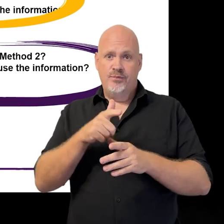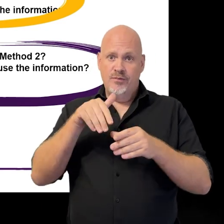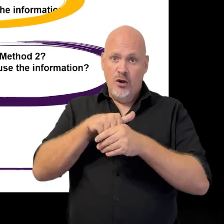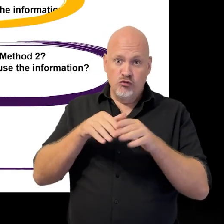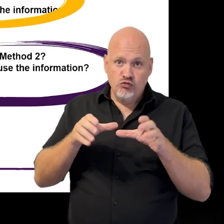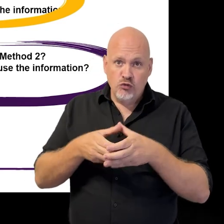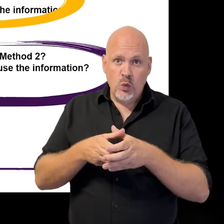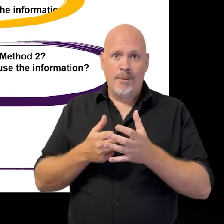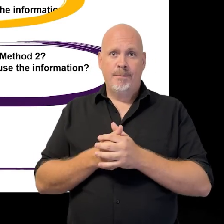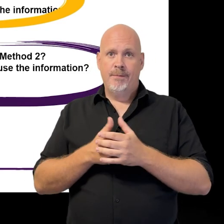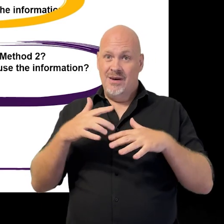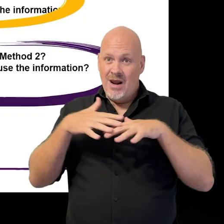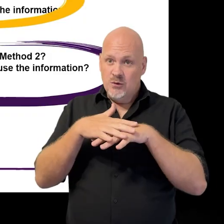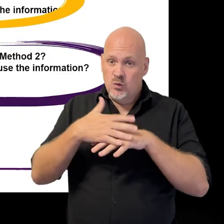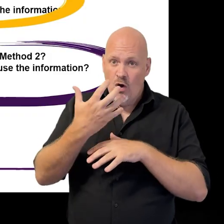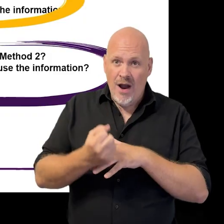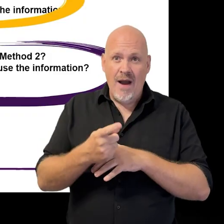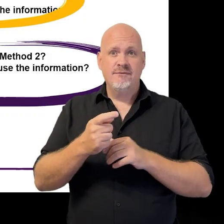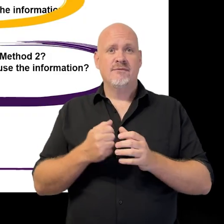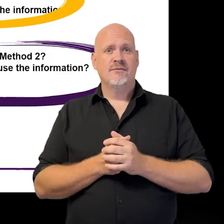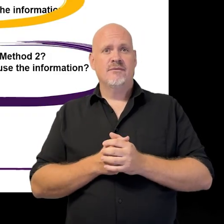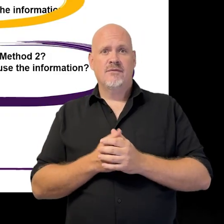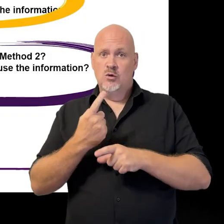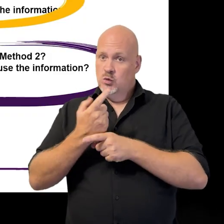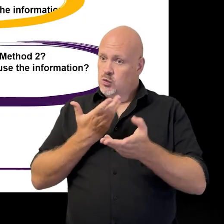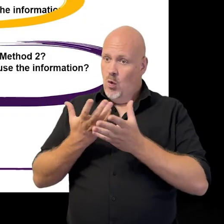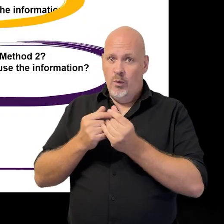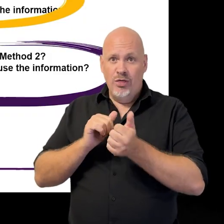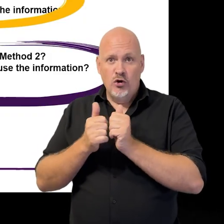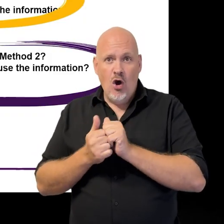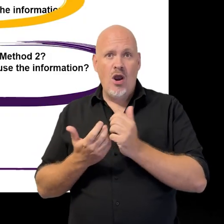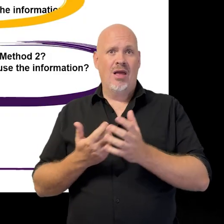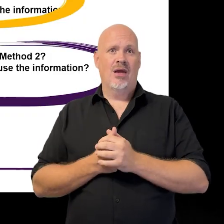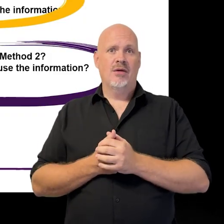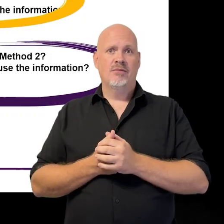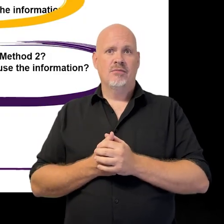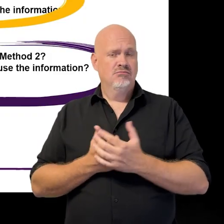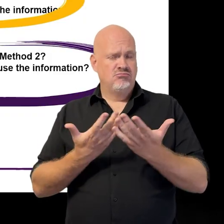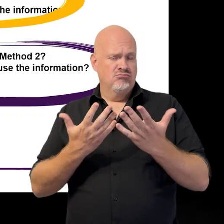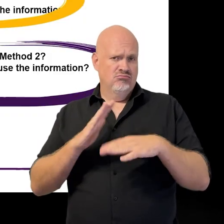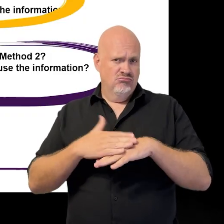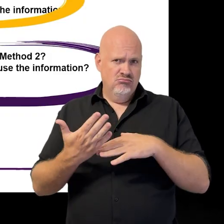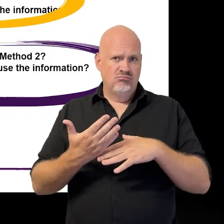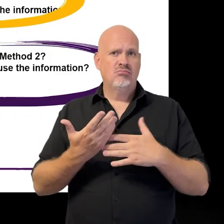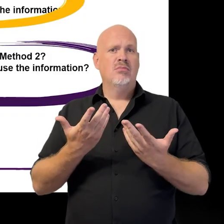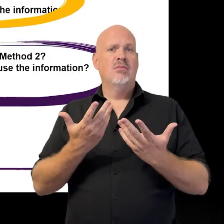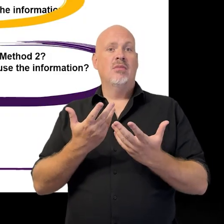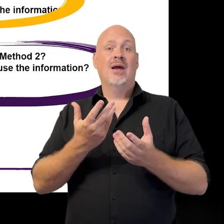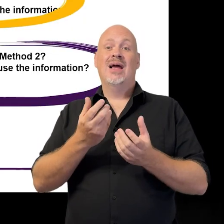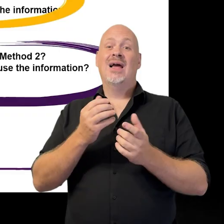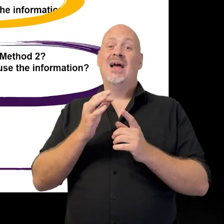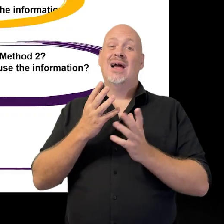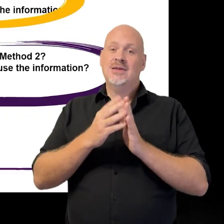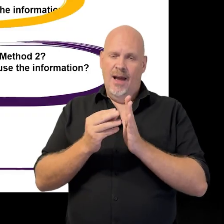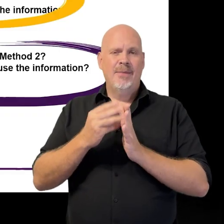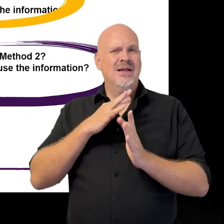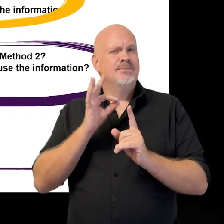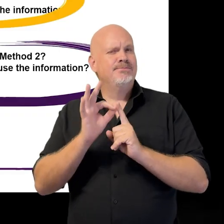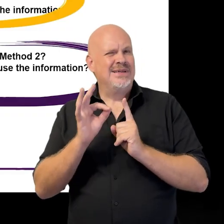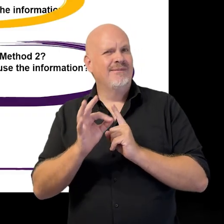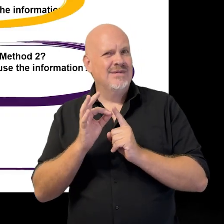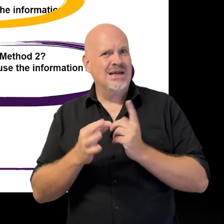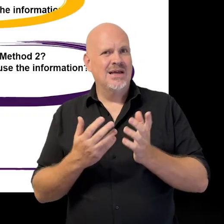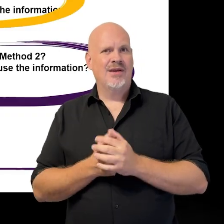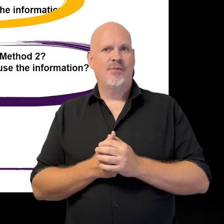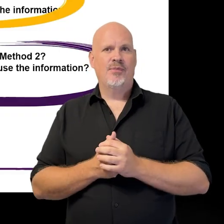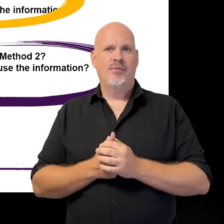regularly? Do you have emails? How do you do it? Are you members of a group? Are you in a network? Do you talk to colleagues? Whatever it